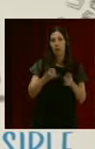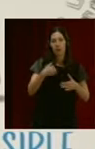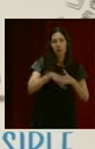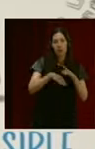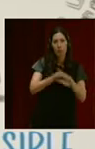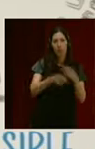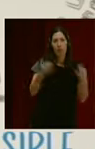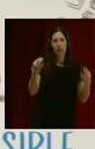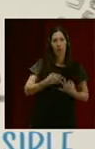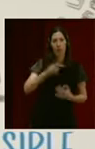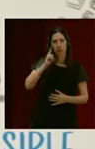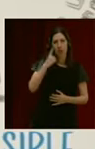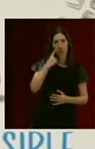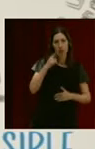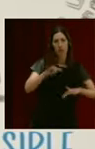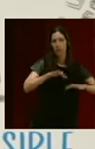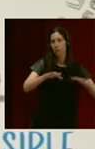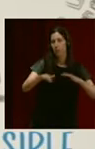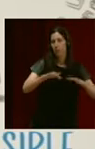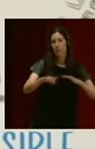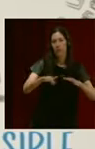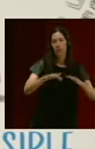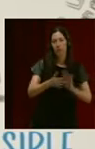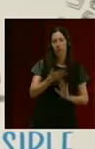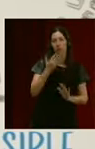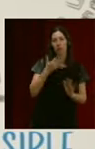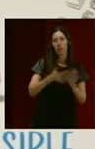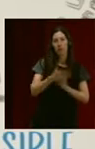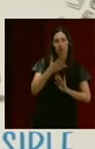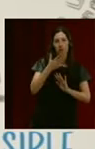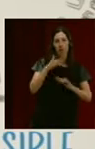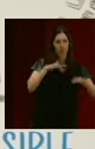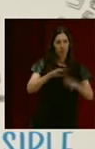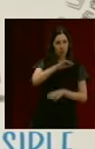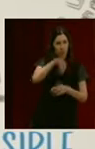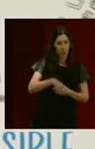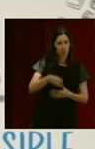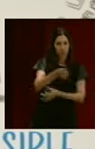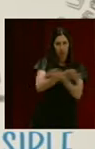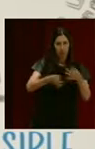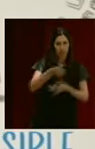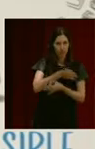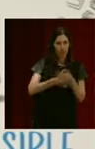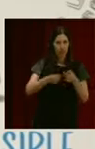surface where they position these sensors, and we noticed that the